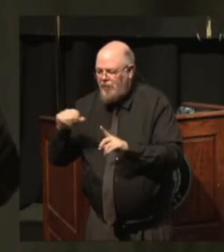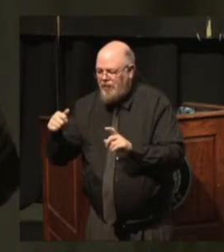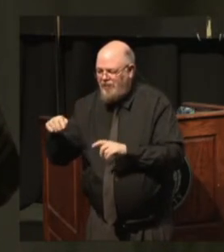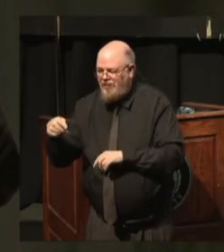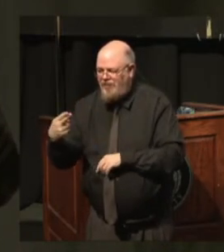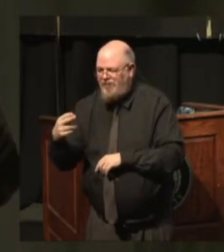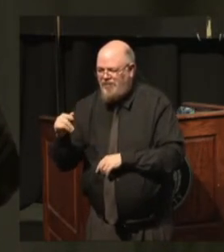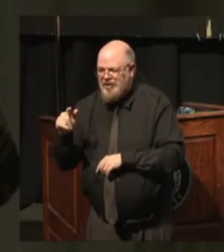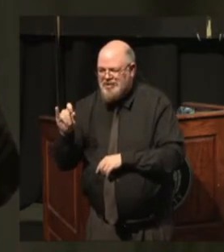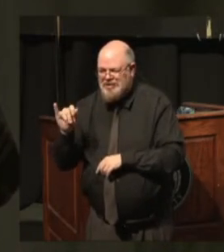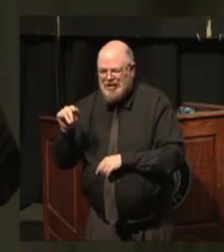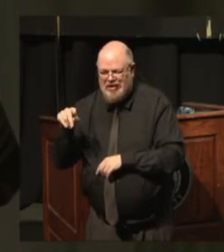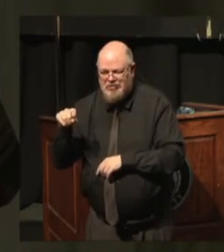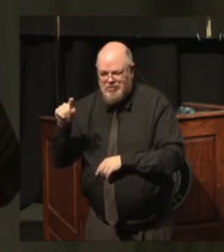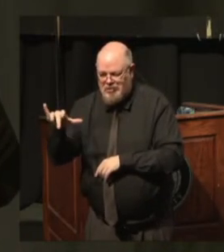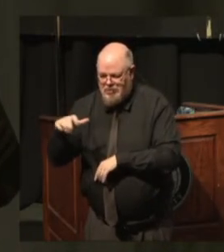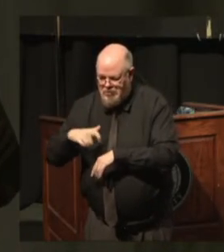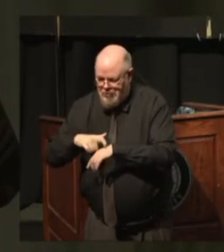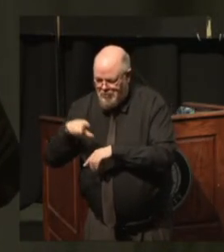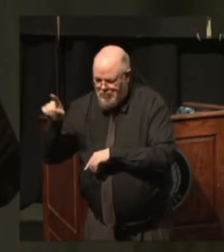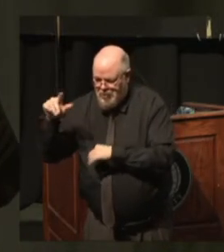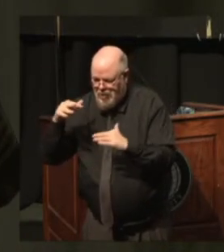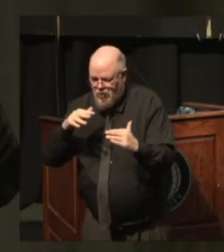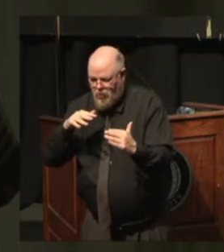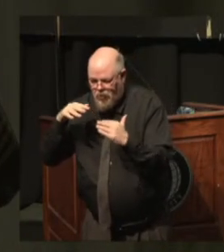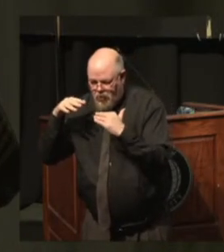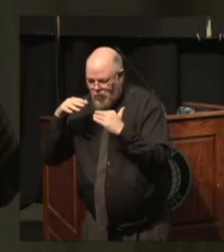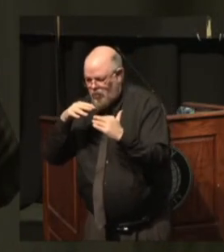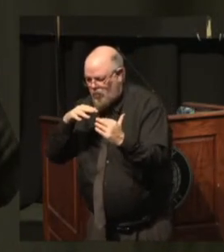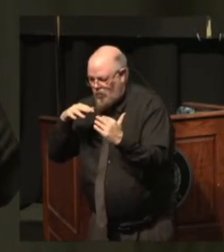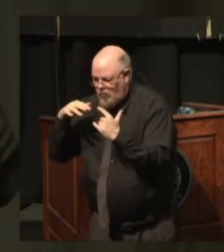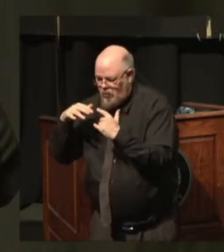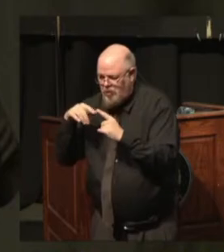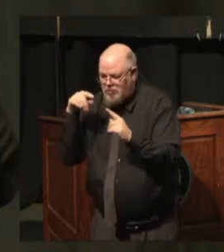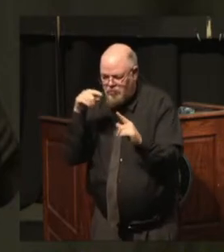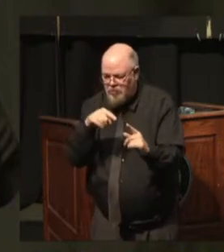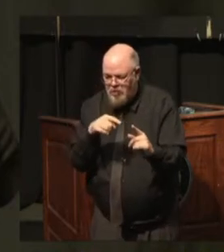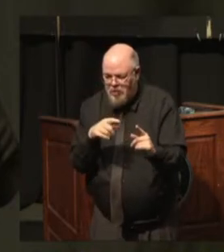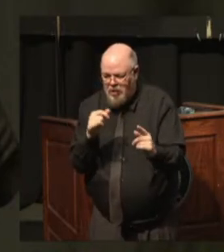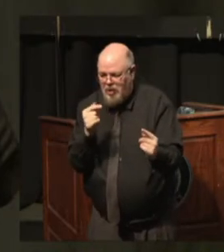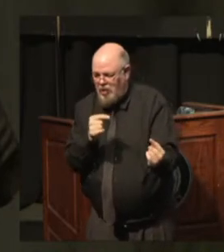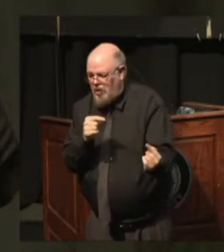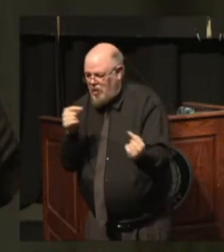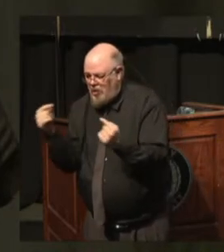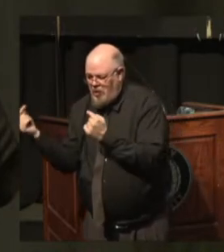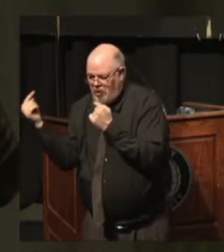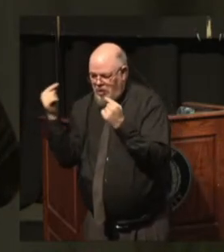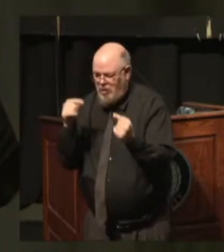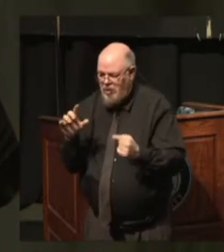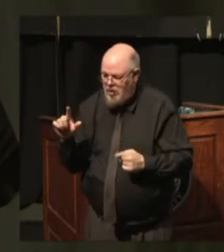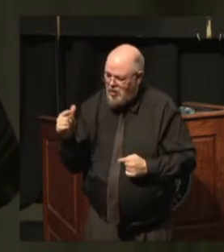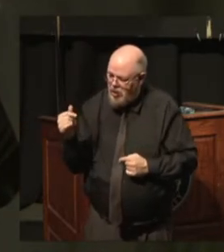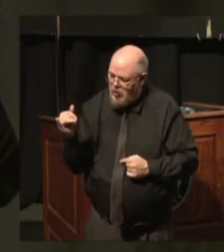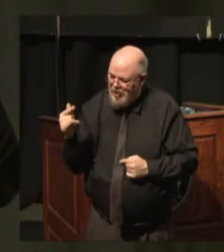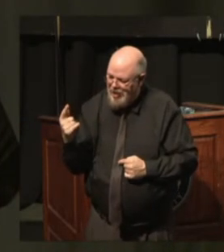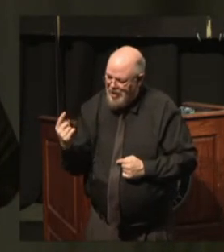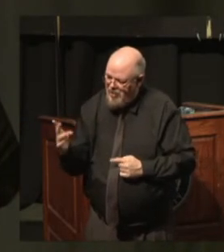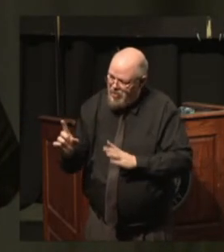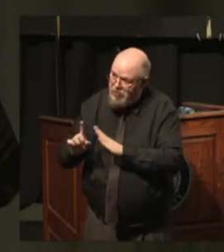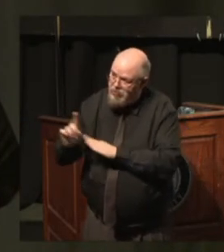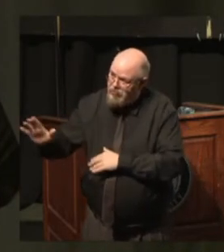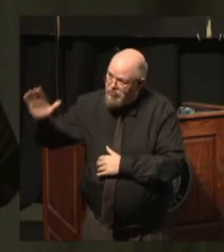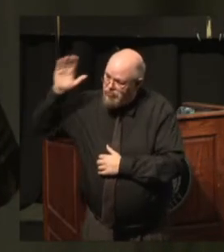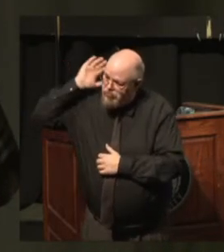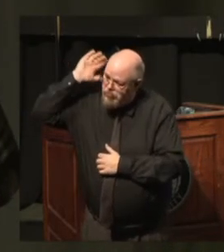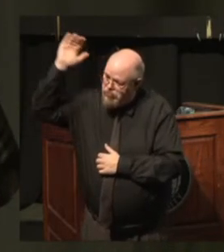own hand as the Philistine. Now, Goliath is a big dude. All right, we're going to talk about him in a second. But basically, he's